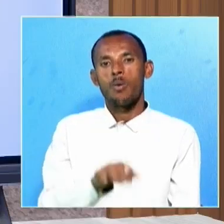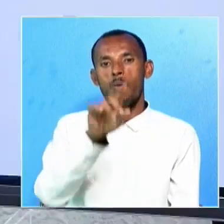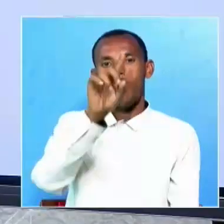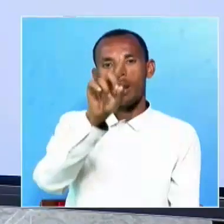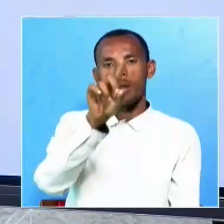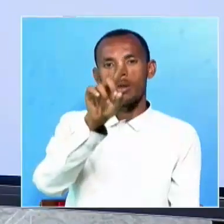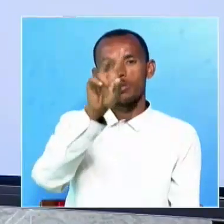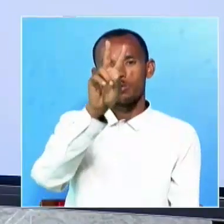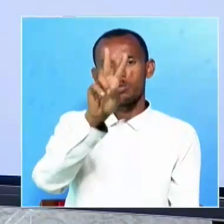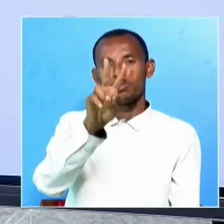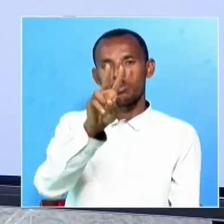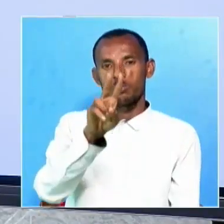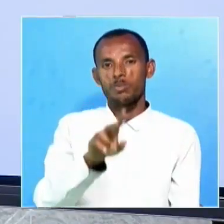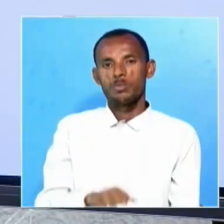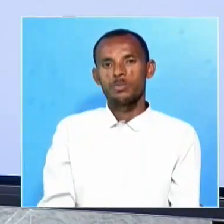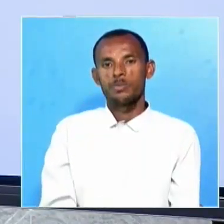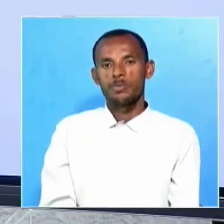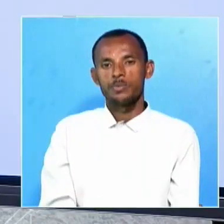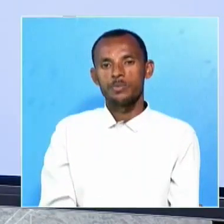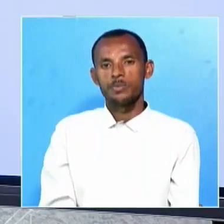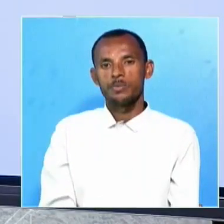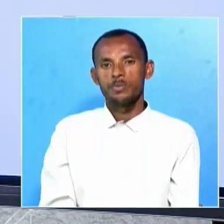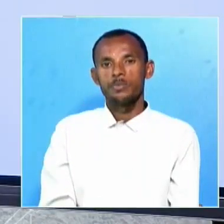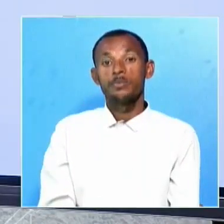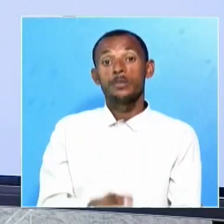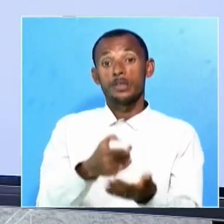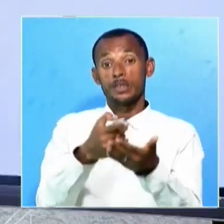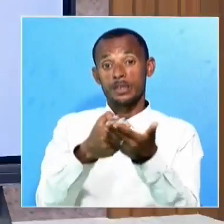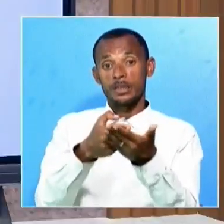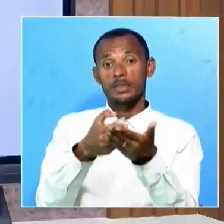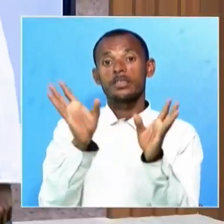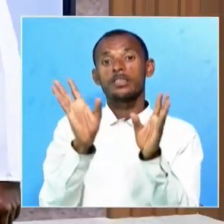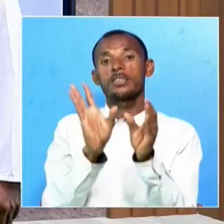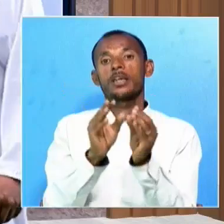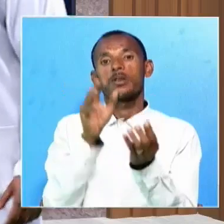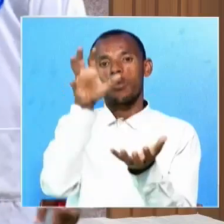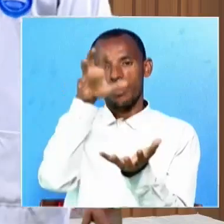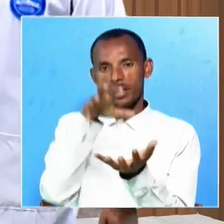1, 2. This set contains only